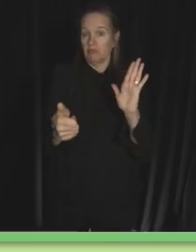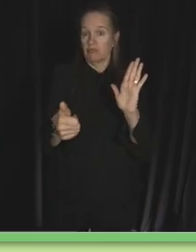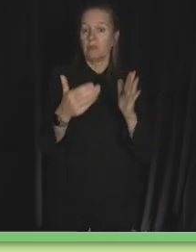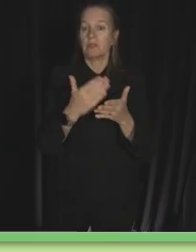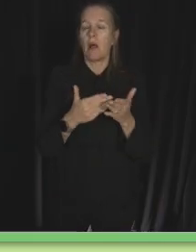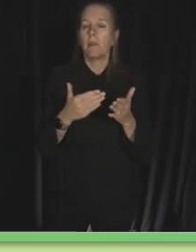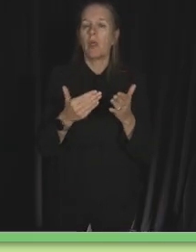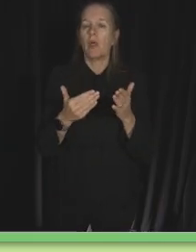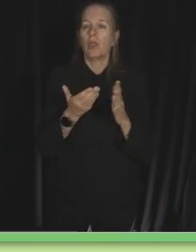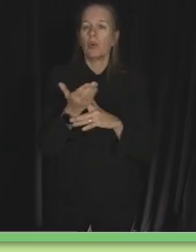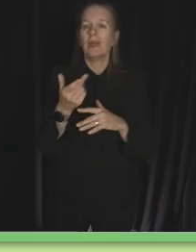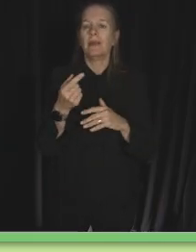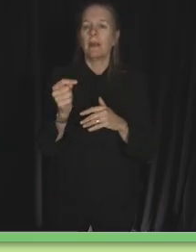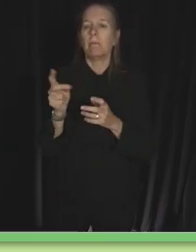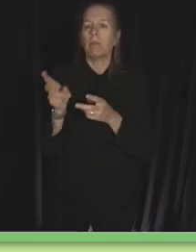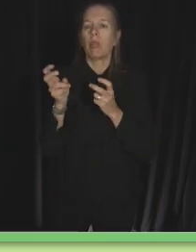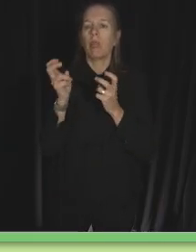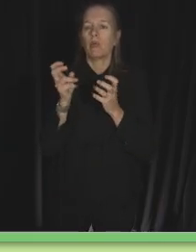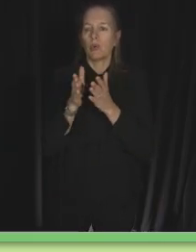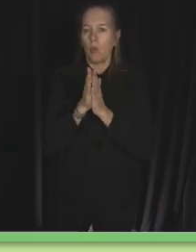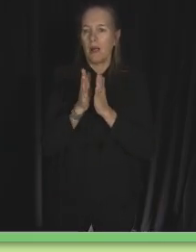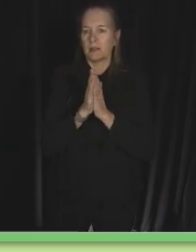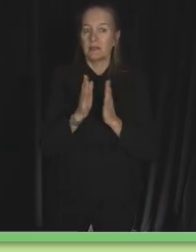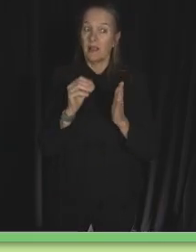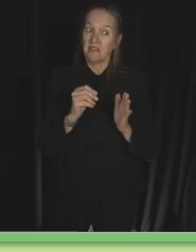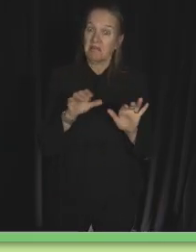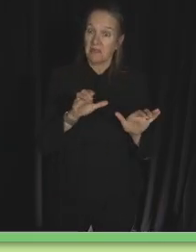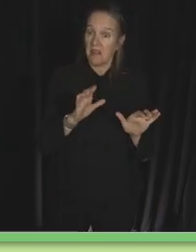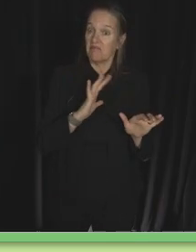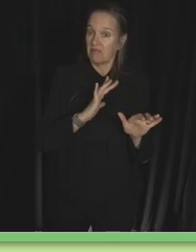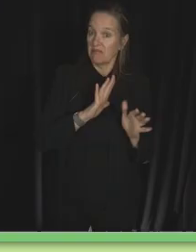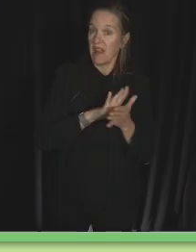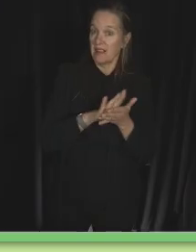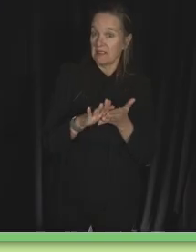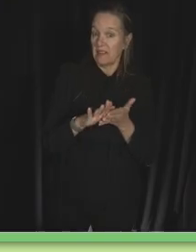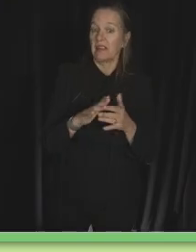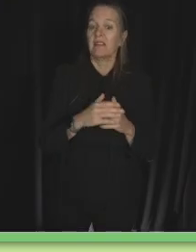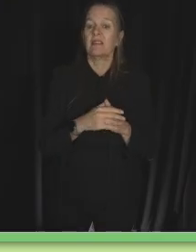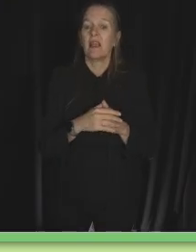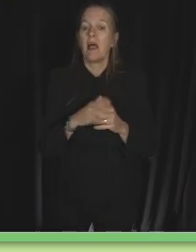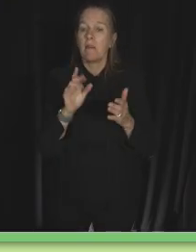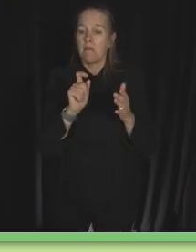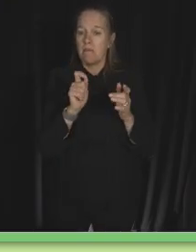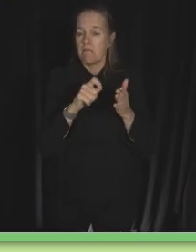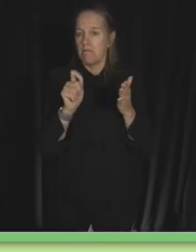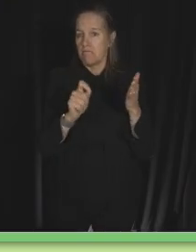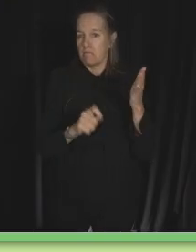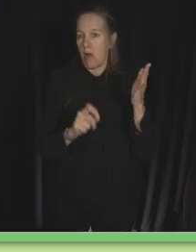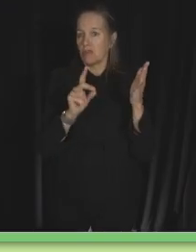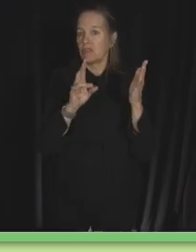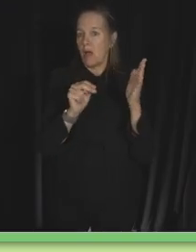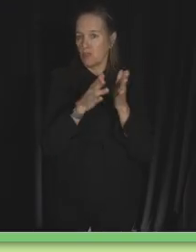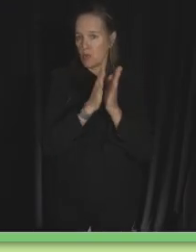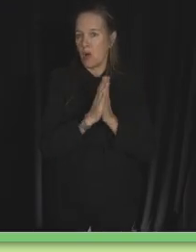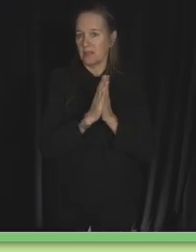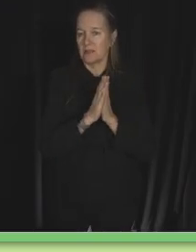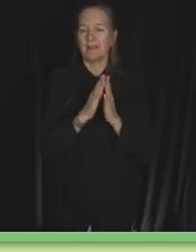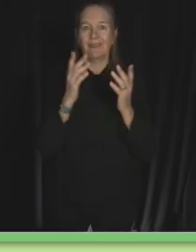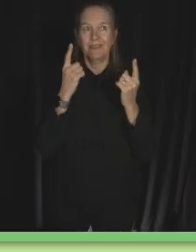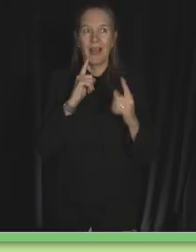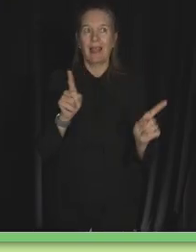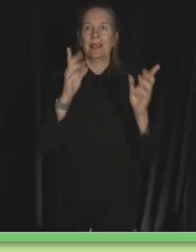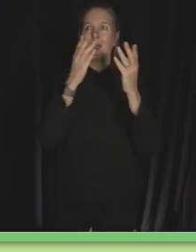pull requests. It's actually being really done nicely. In Markdown documents, standards are being worked on in the open finally. It's nice to see